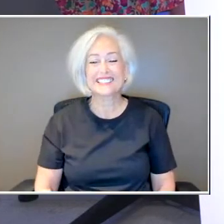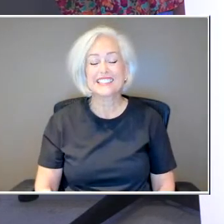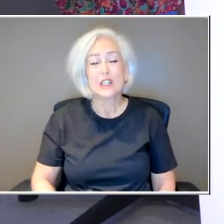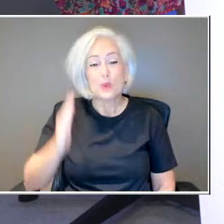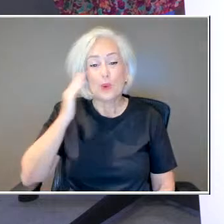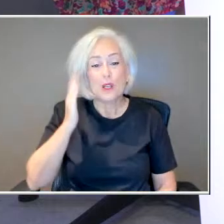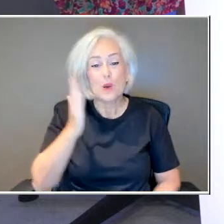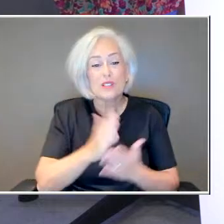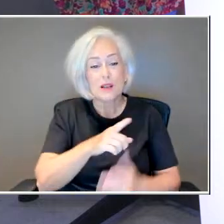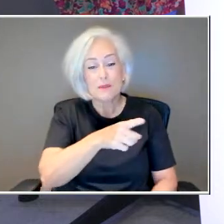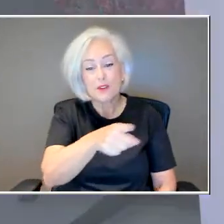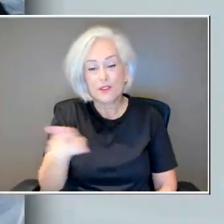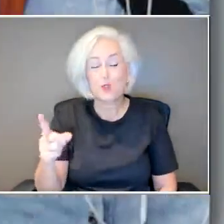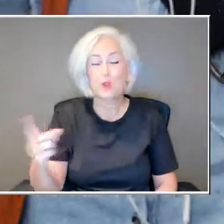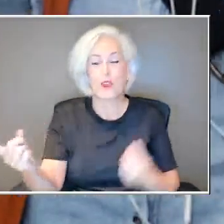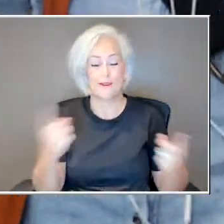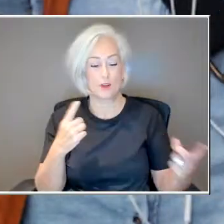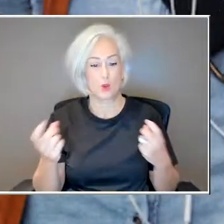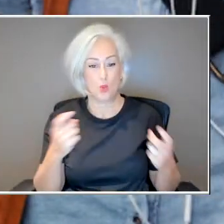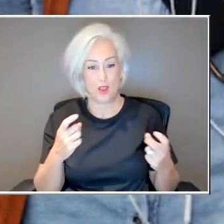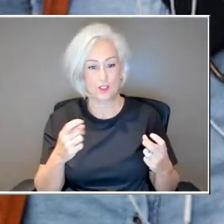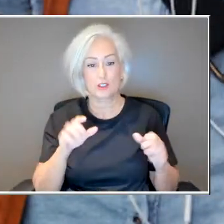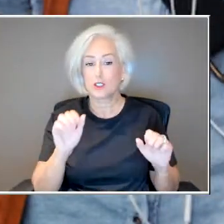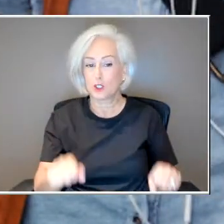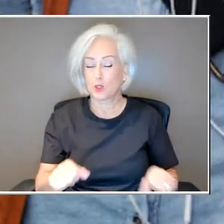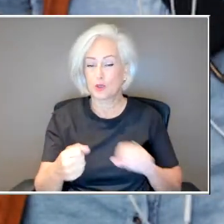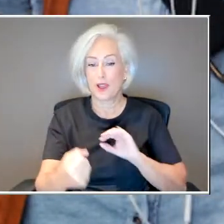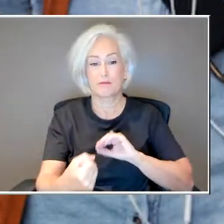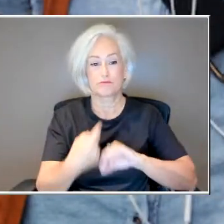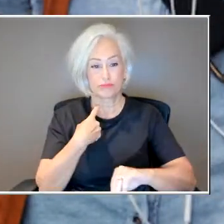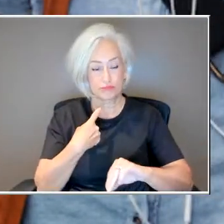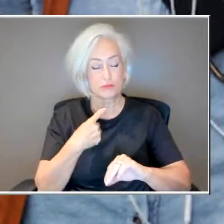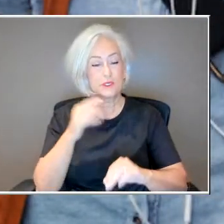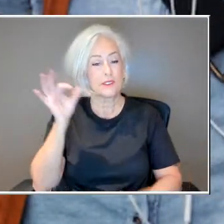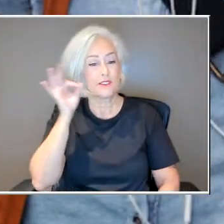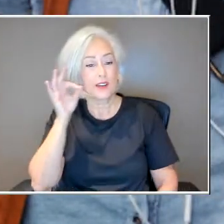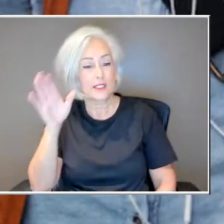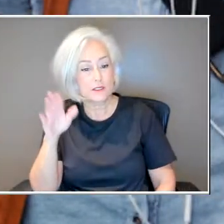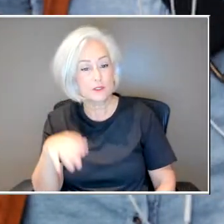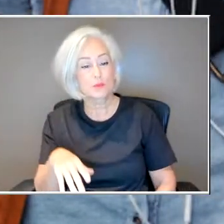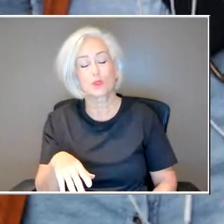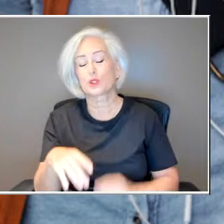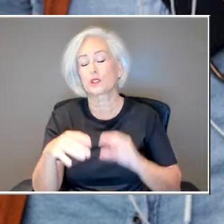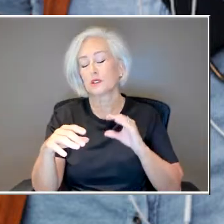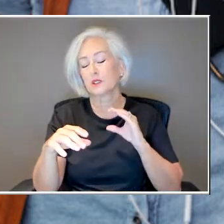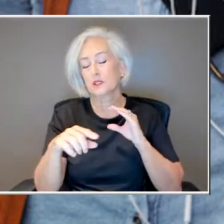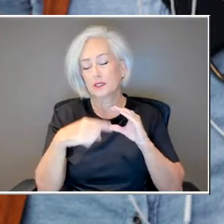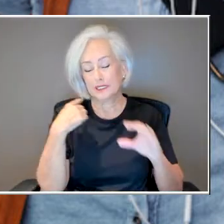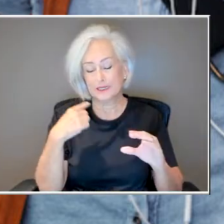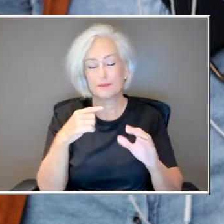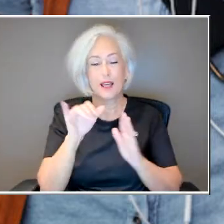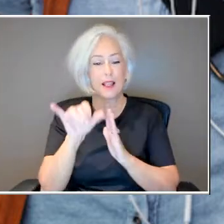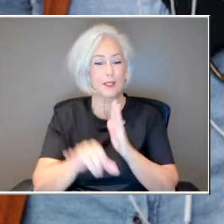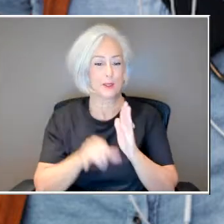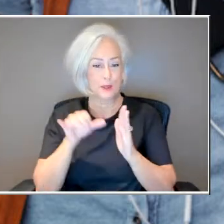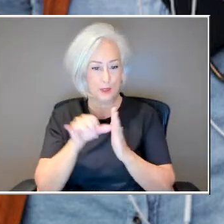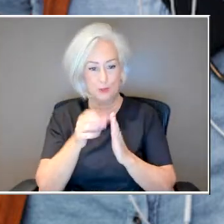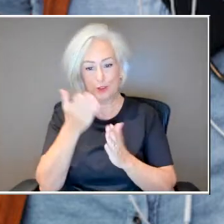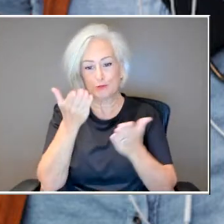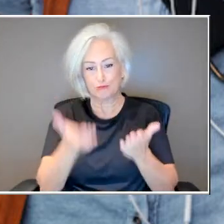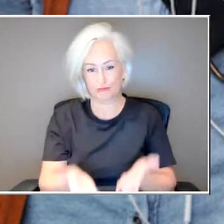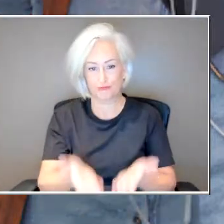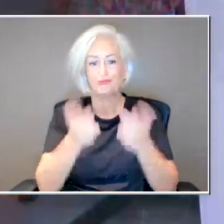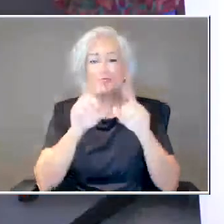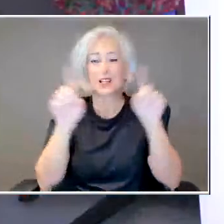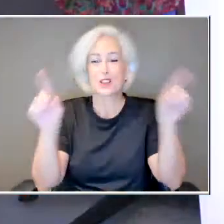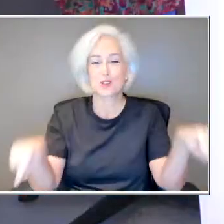questions for Tracey or Dr. Wagner. You can use the chat on YouTube or Facebook. You can email the Medical News Network. The information is there on your screen.